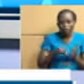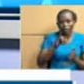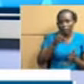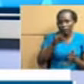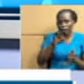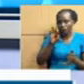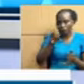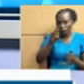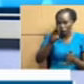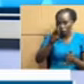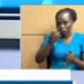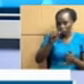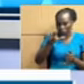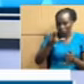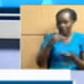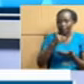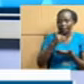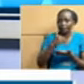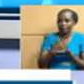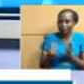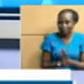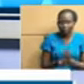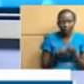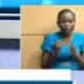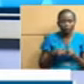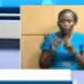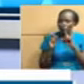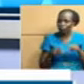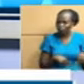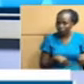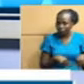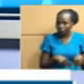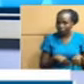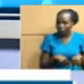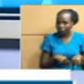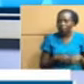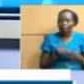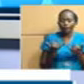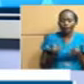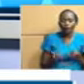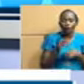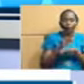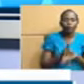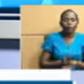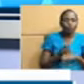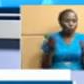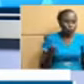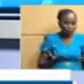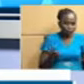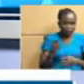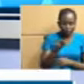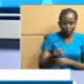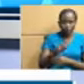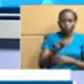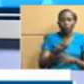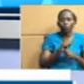is also largely left out of all our legal and policy frameworks. Right now we are only relying on the National Social